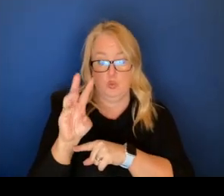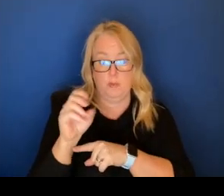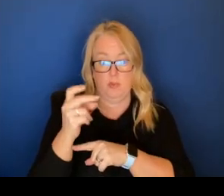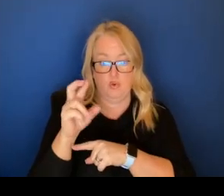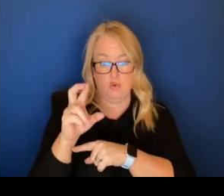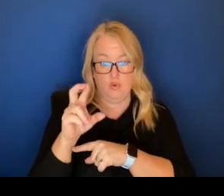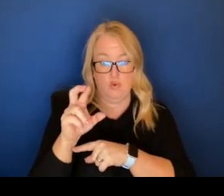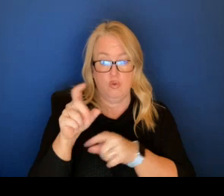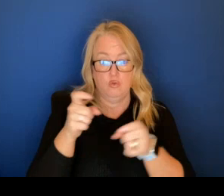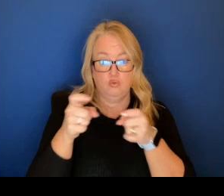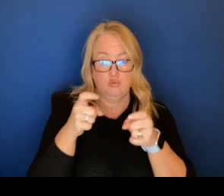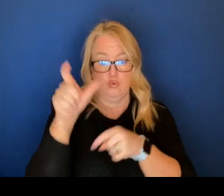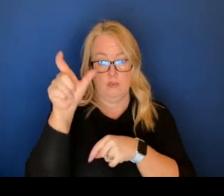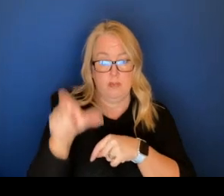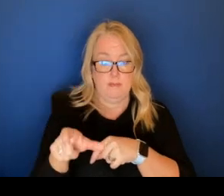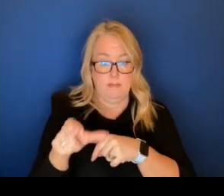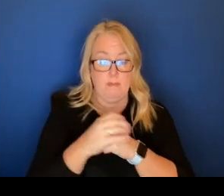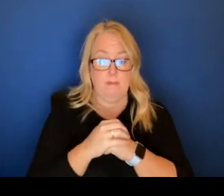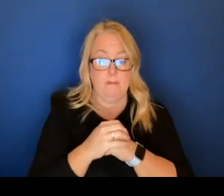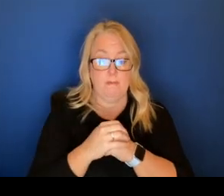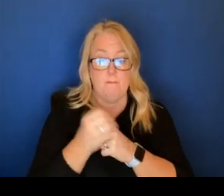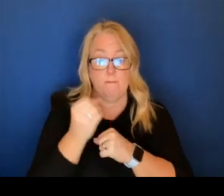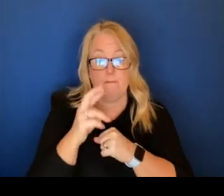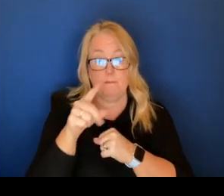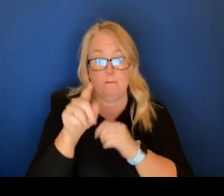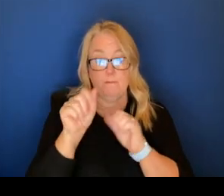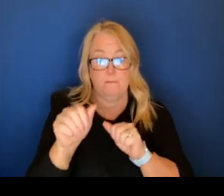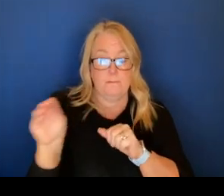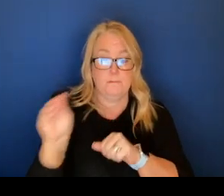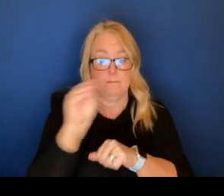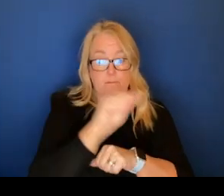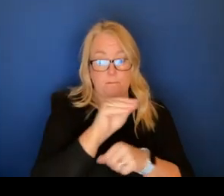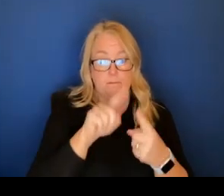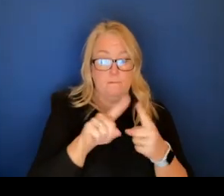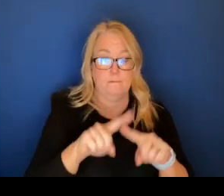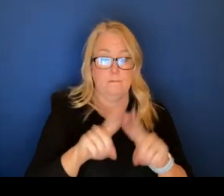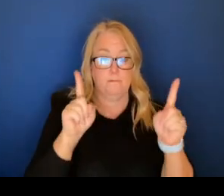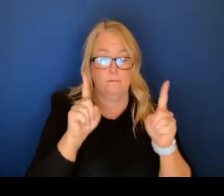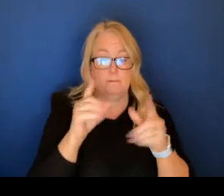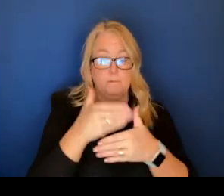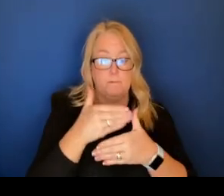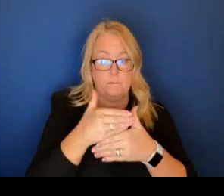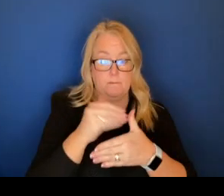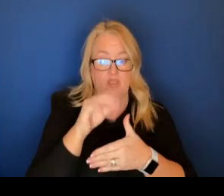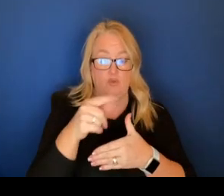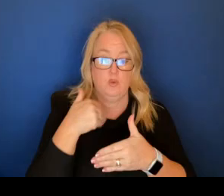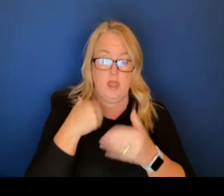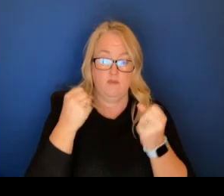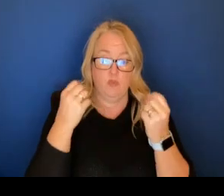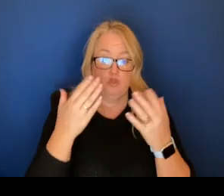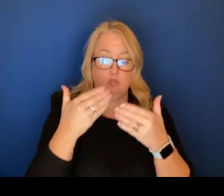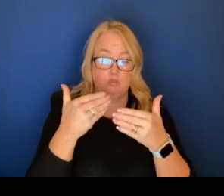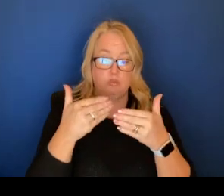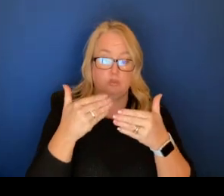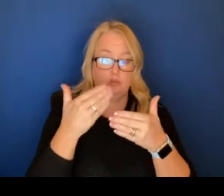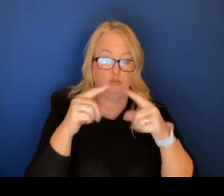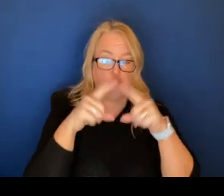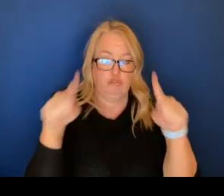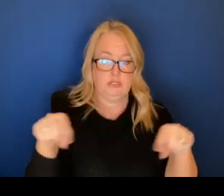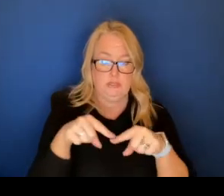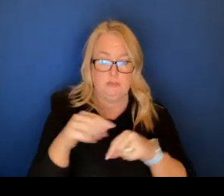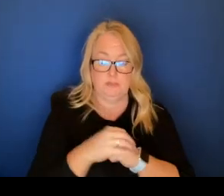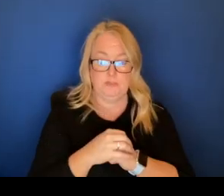control panel. Or you can move it to another window if you have multiple screens.